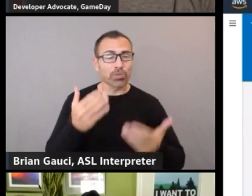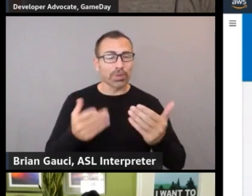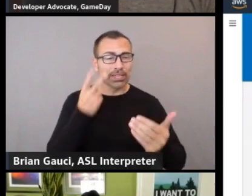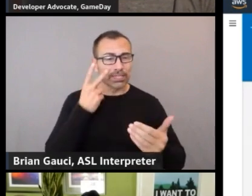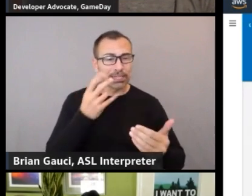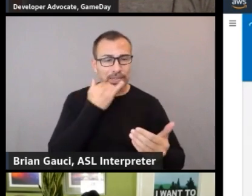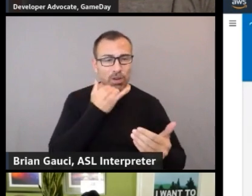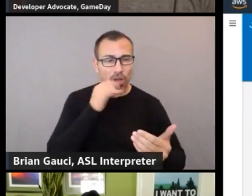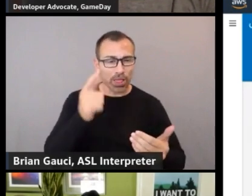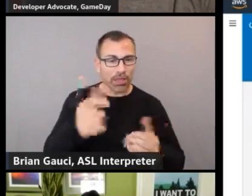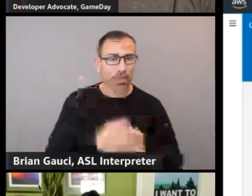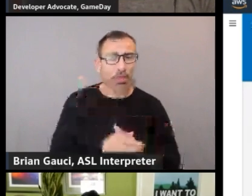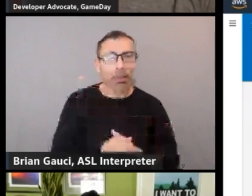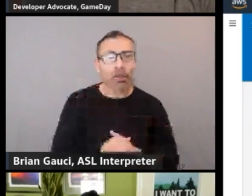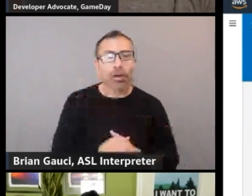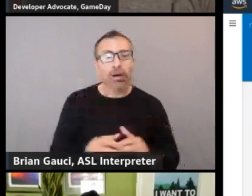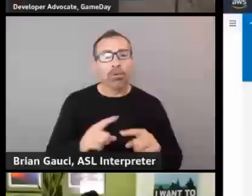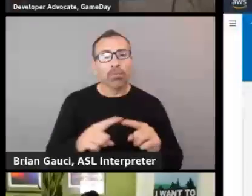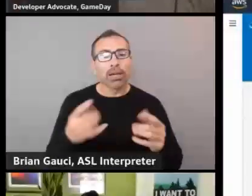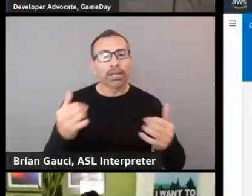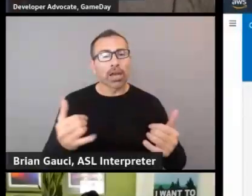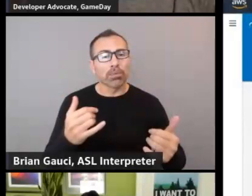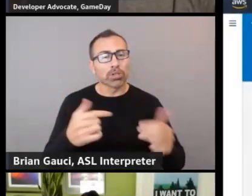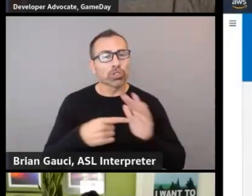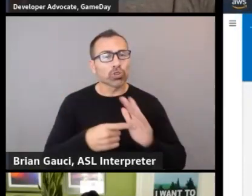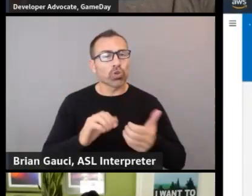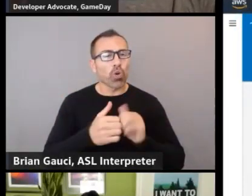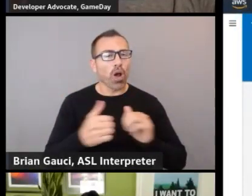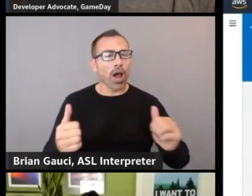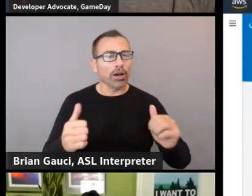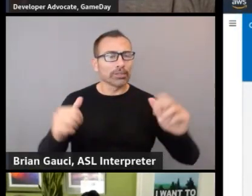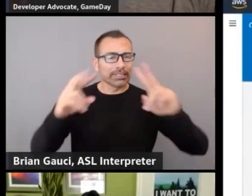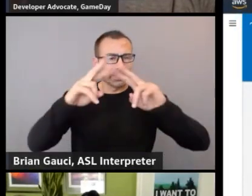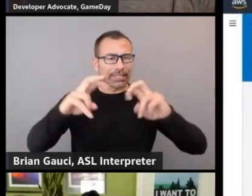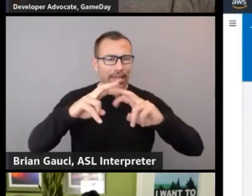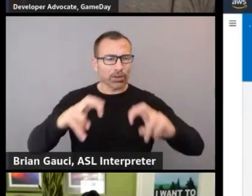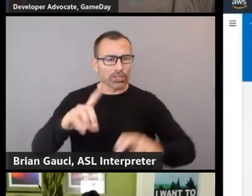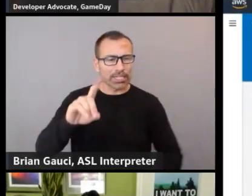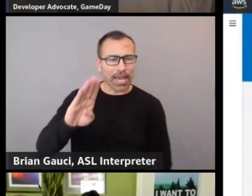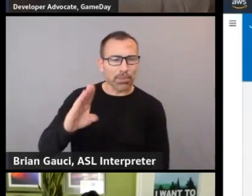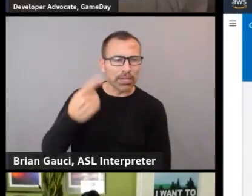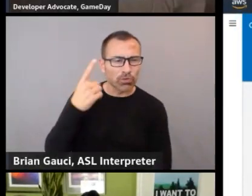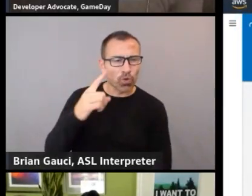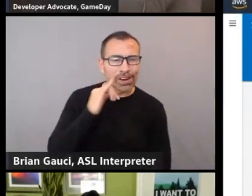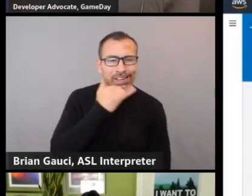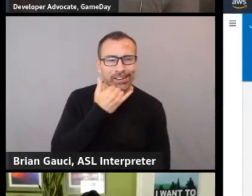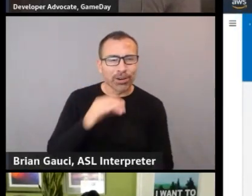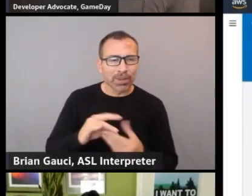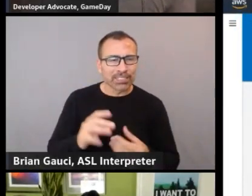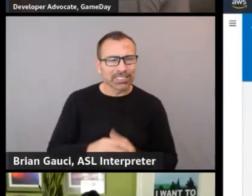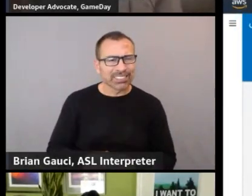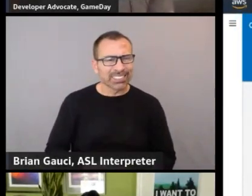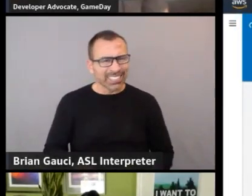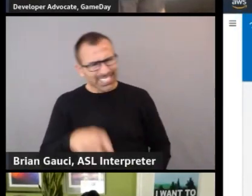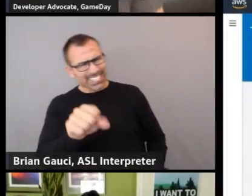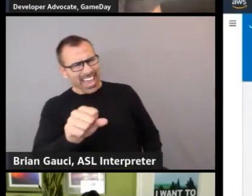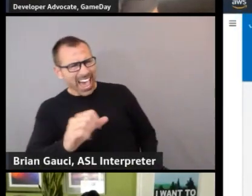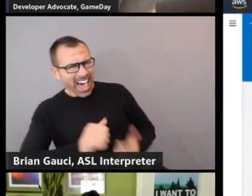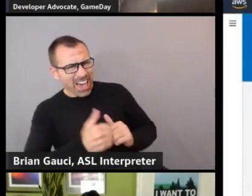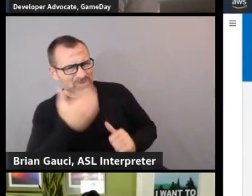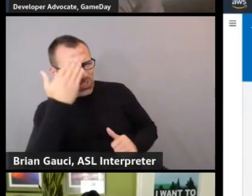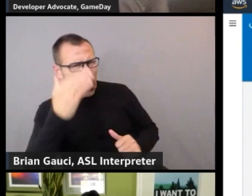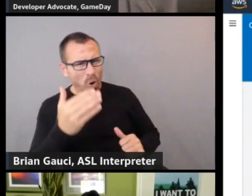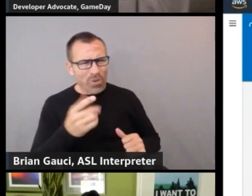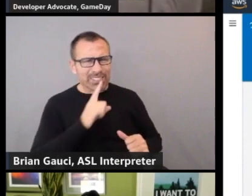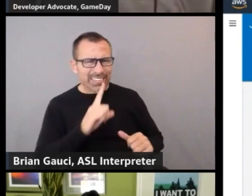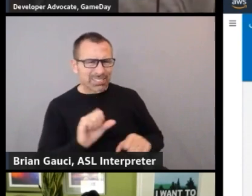creation goes through, I'm going to show you now how to diagnose the database and get any error messages that you require. Yeah, So how do we see the things actually working? Yeah. Right. So